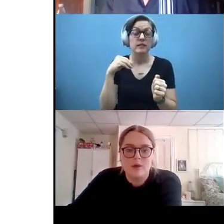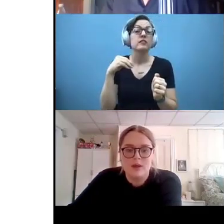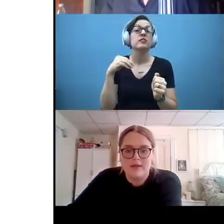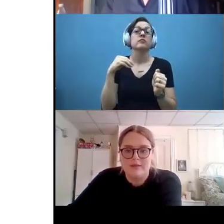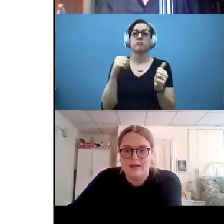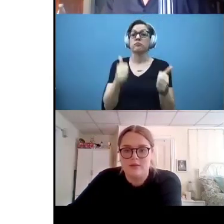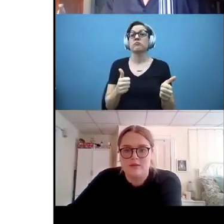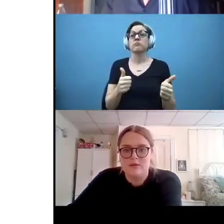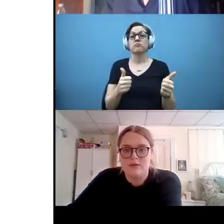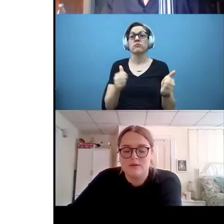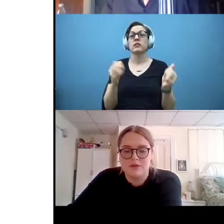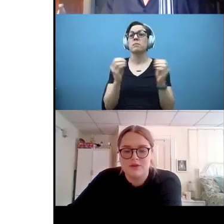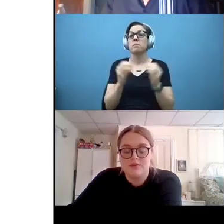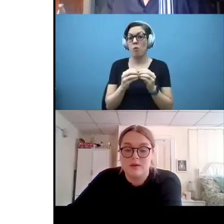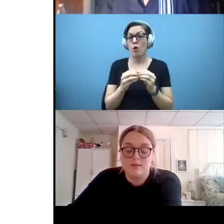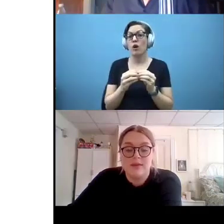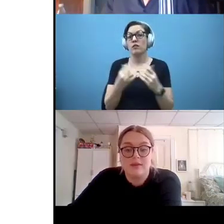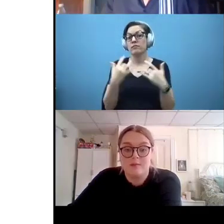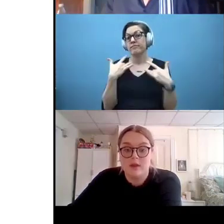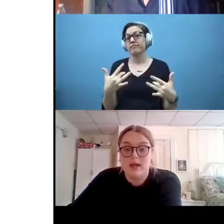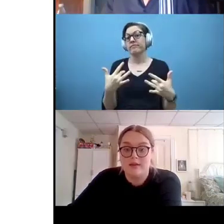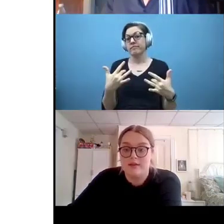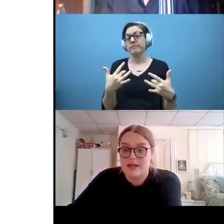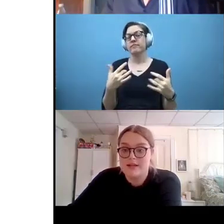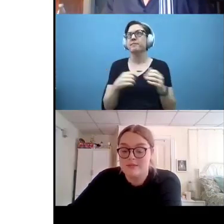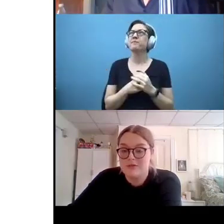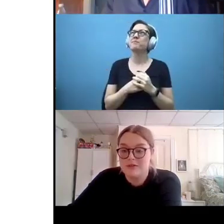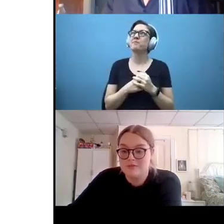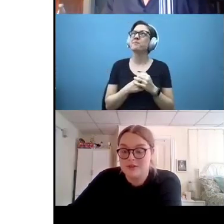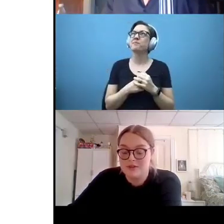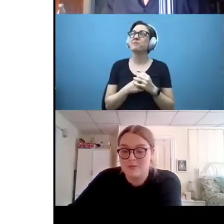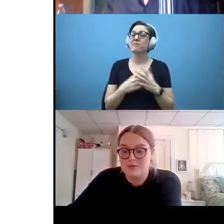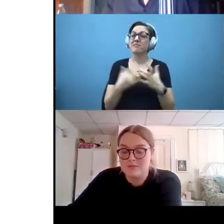the more likely there's